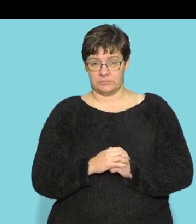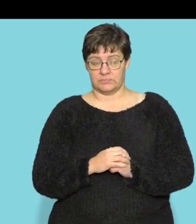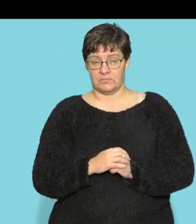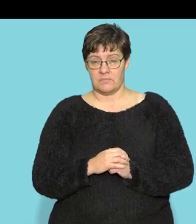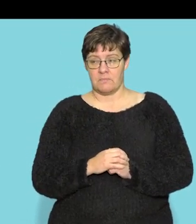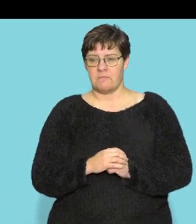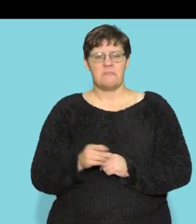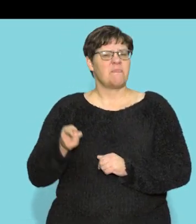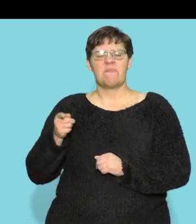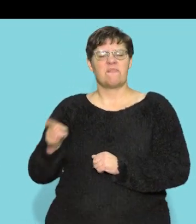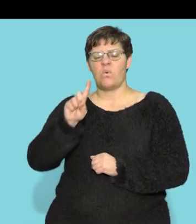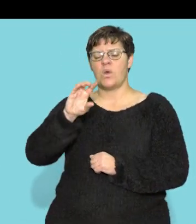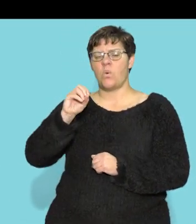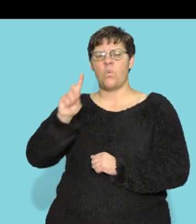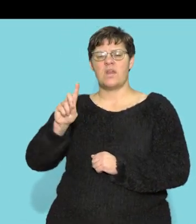101,550. What was the